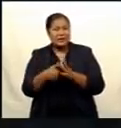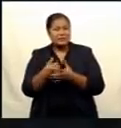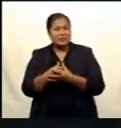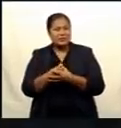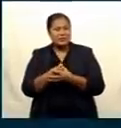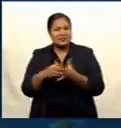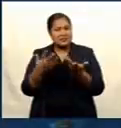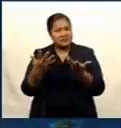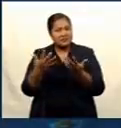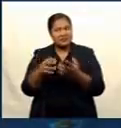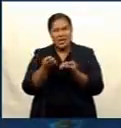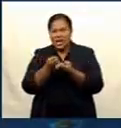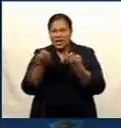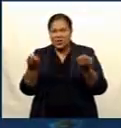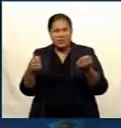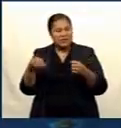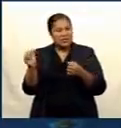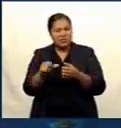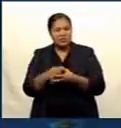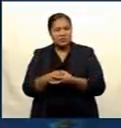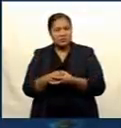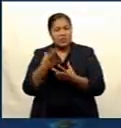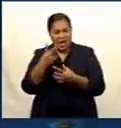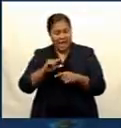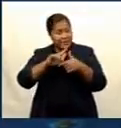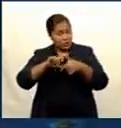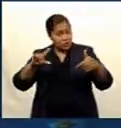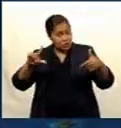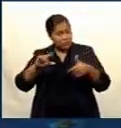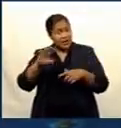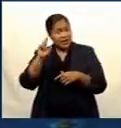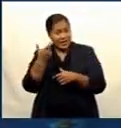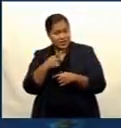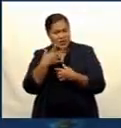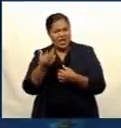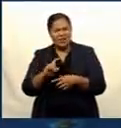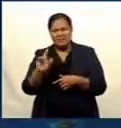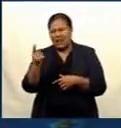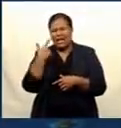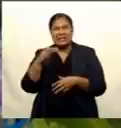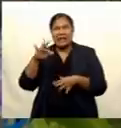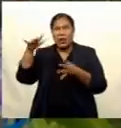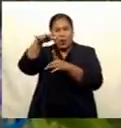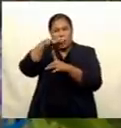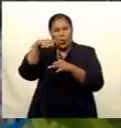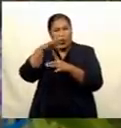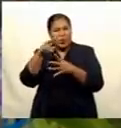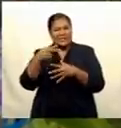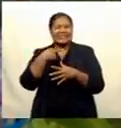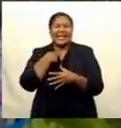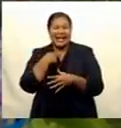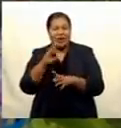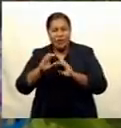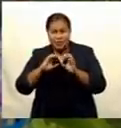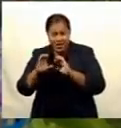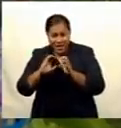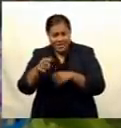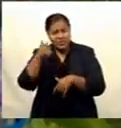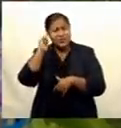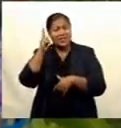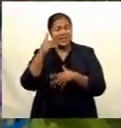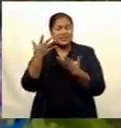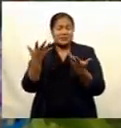recording equipment. The Zoom classes that we are having, due to lack of network or communication with the lecturers or your